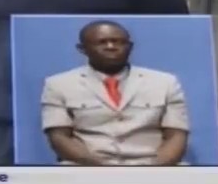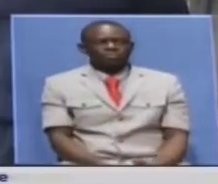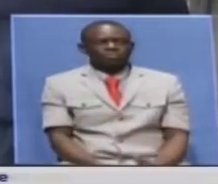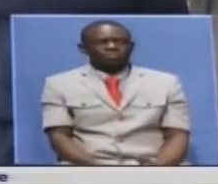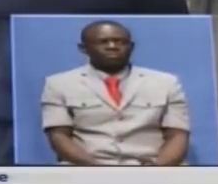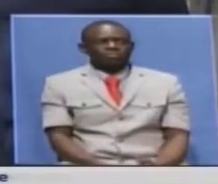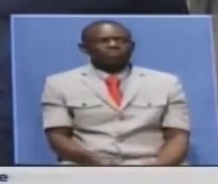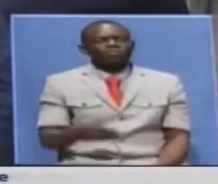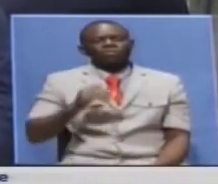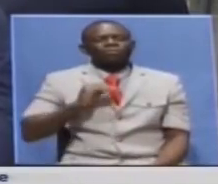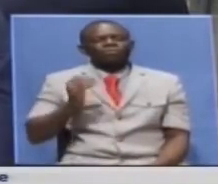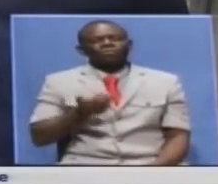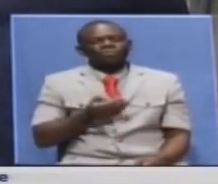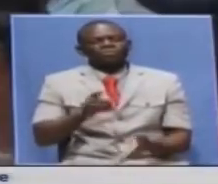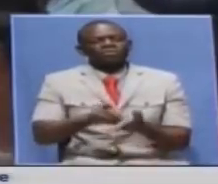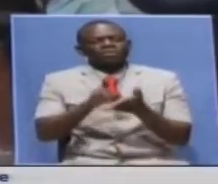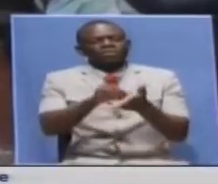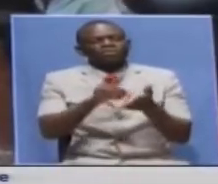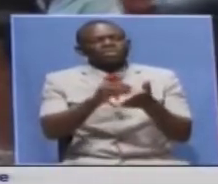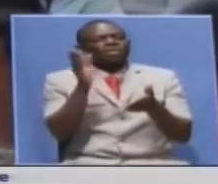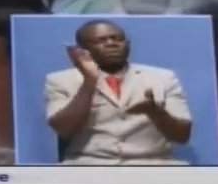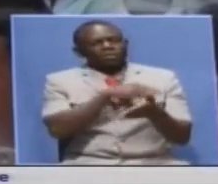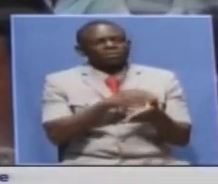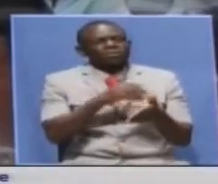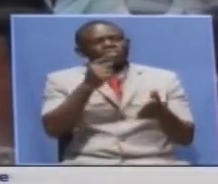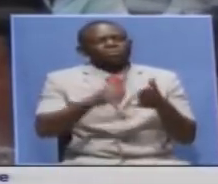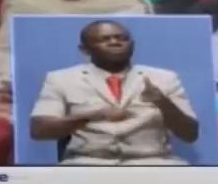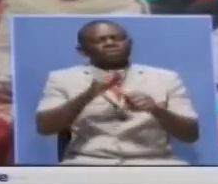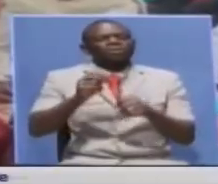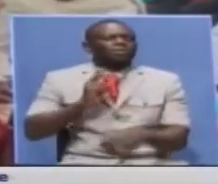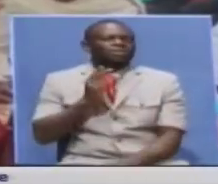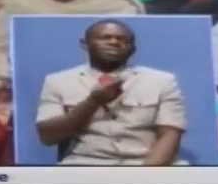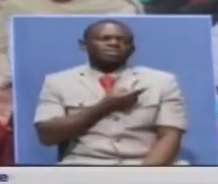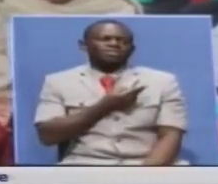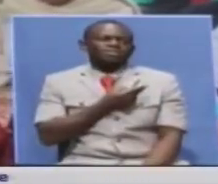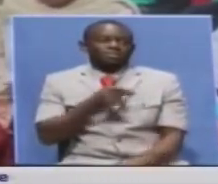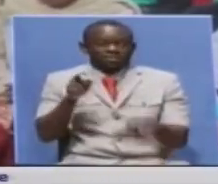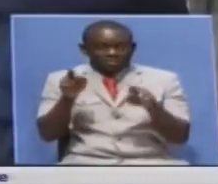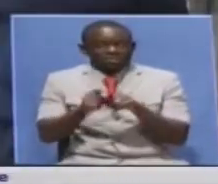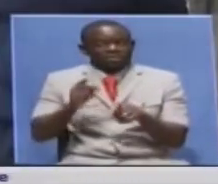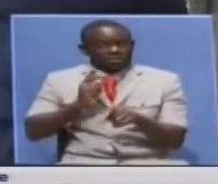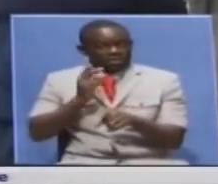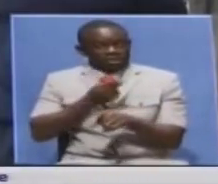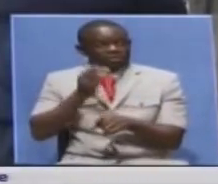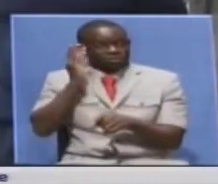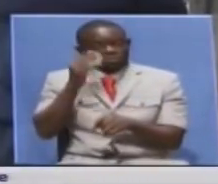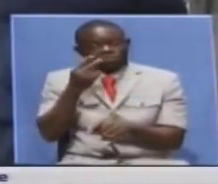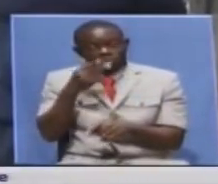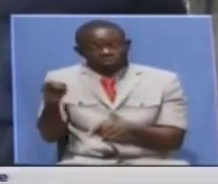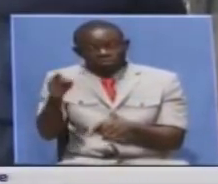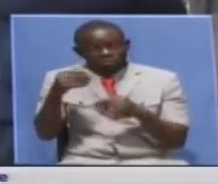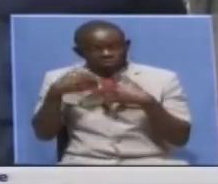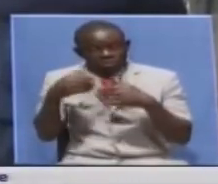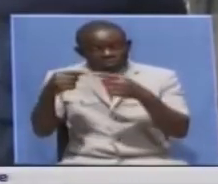ifwe. Ndefo afyo kupanga ekiralo kyako ati nemwebe ne kumbali twala monofo twinga kitashani kuma clubs yarana imwe mwako atako twa monofo